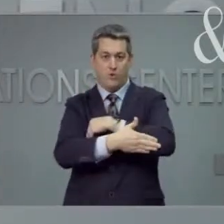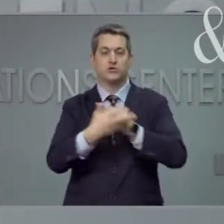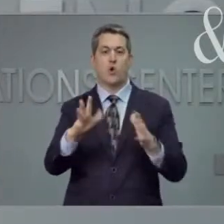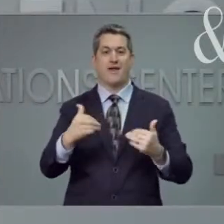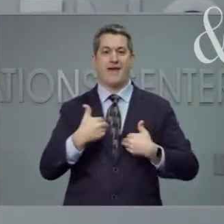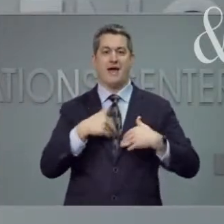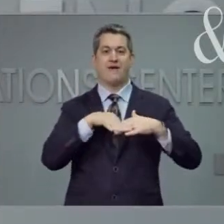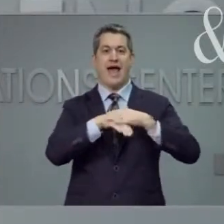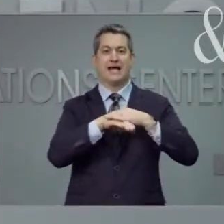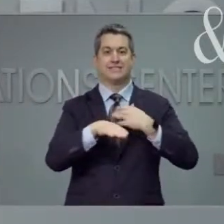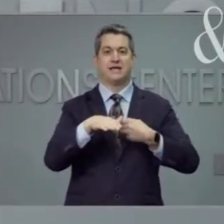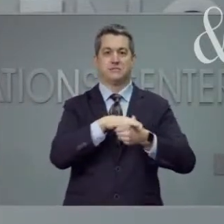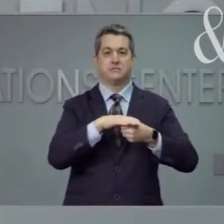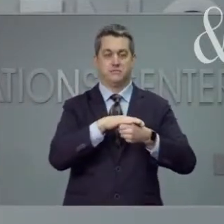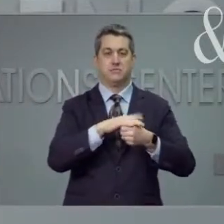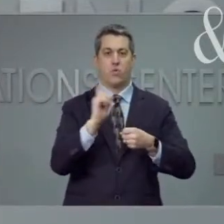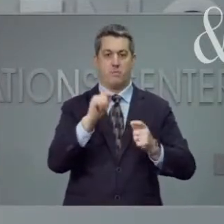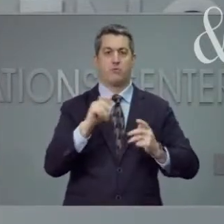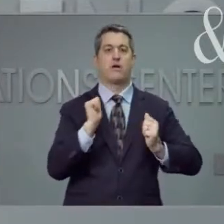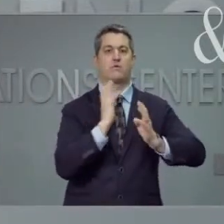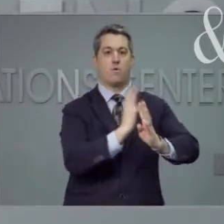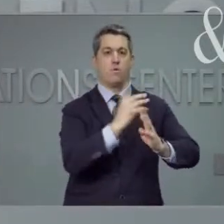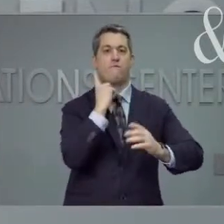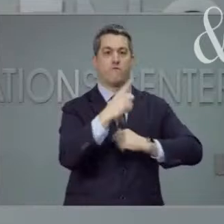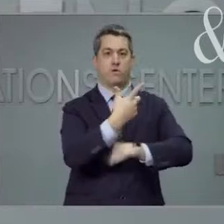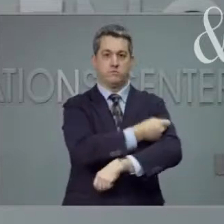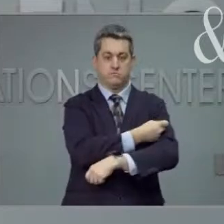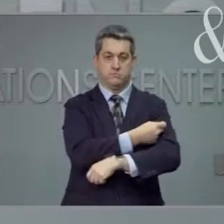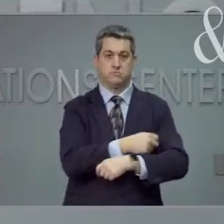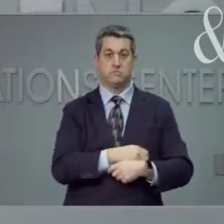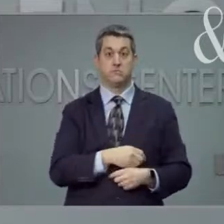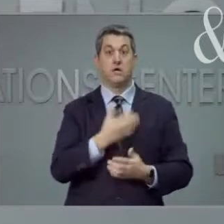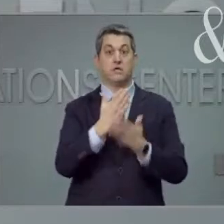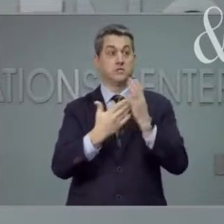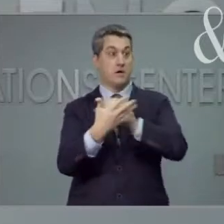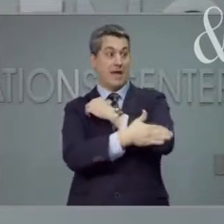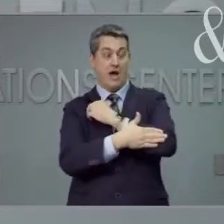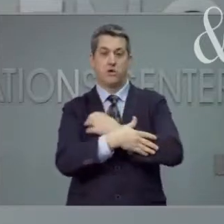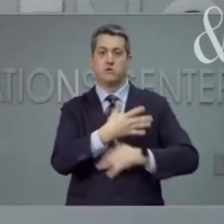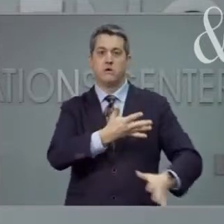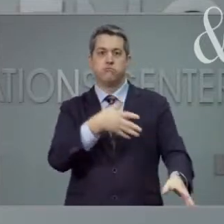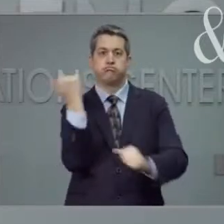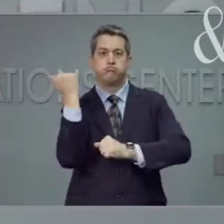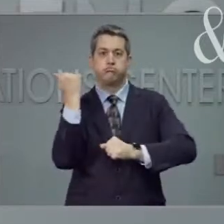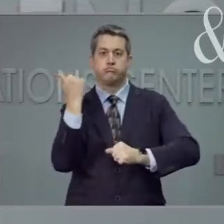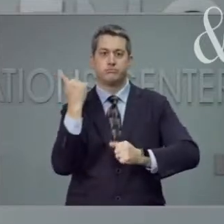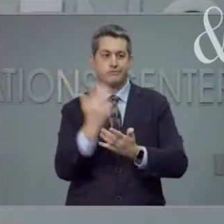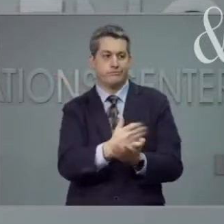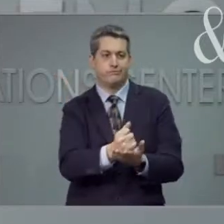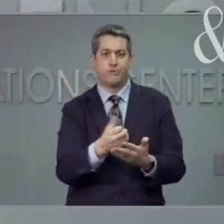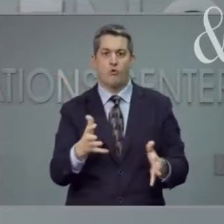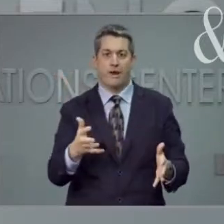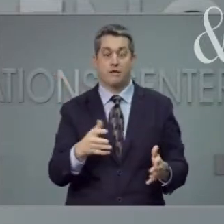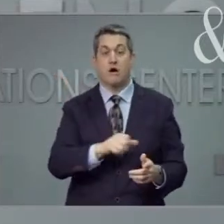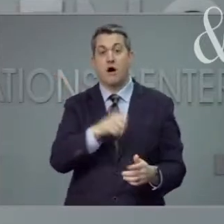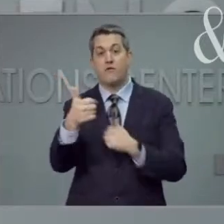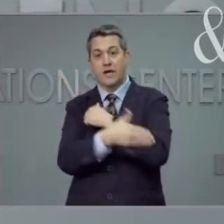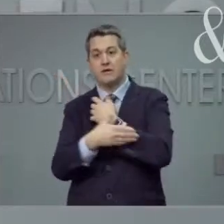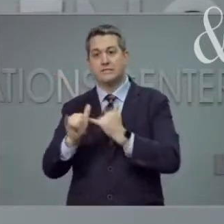And now we know that there are some folks who have run fast and are using up all that vaccine that they're doing. We know others are